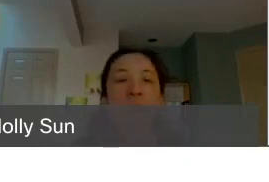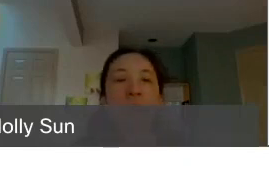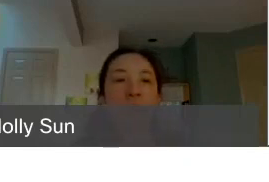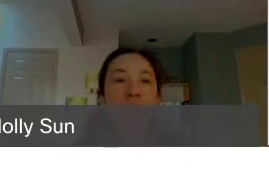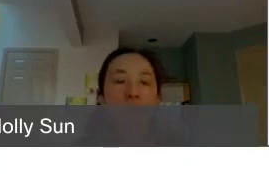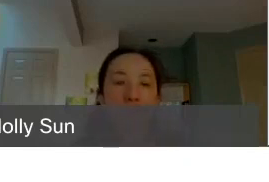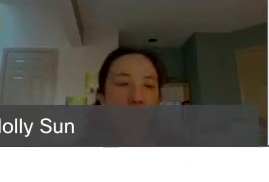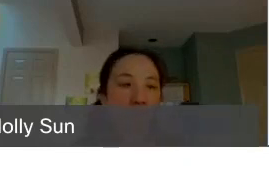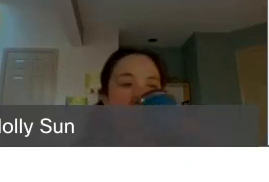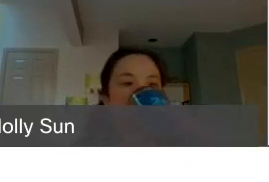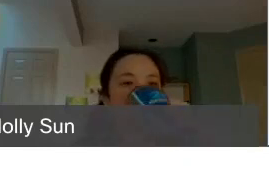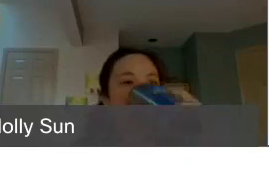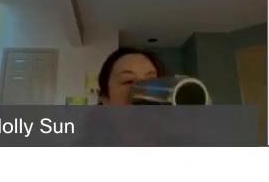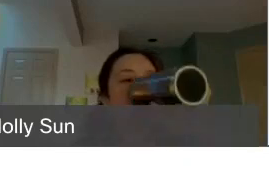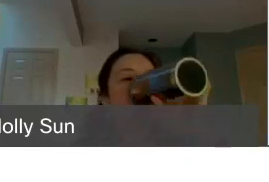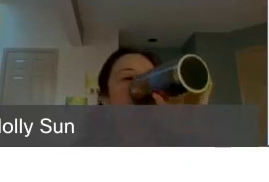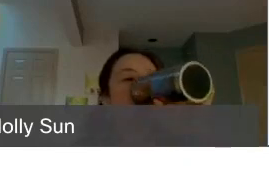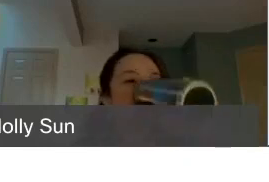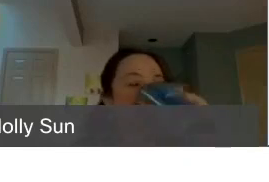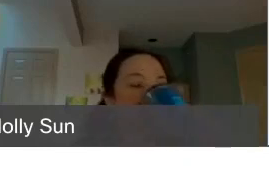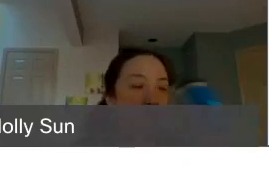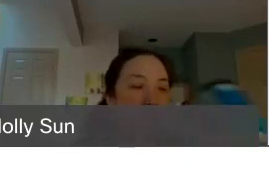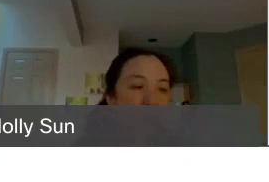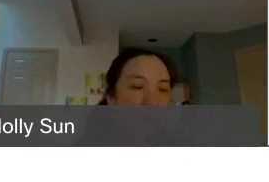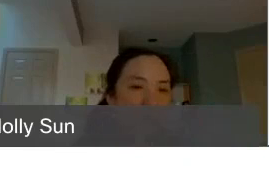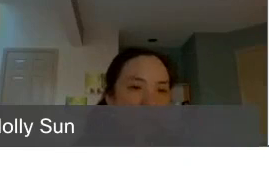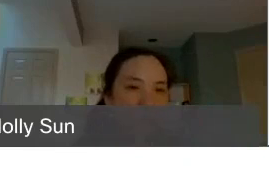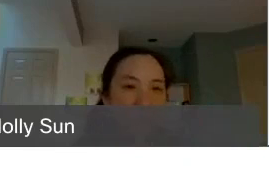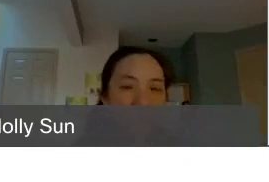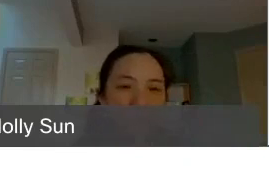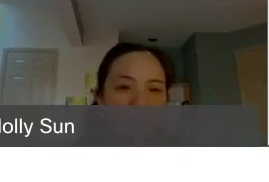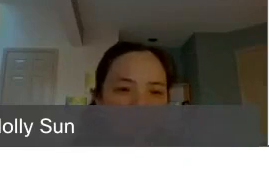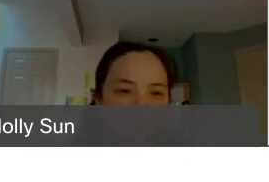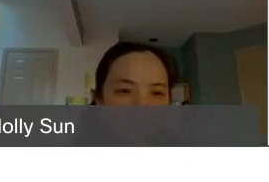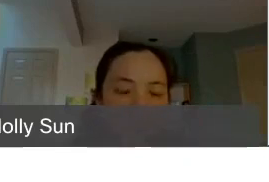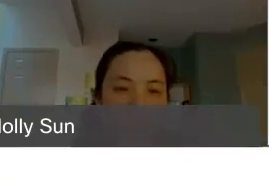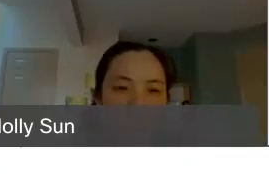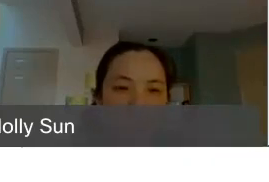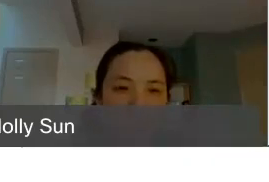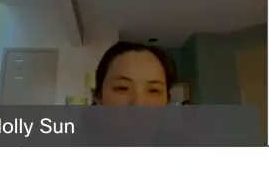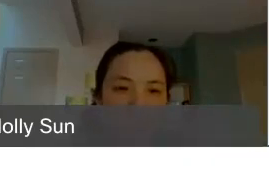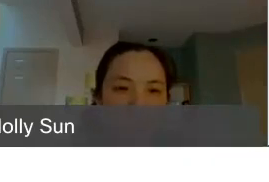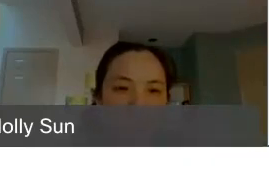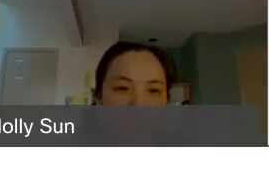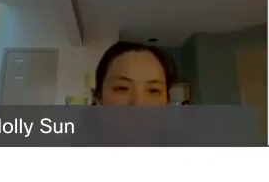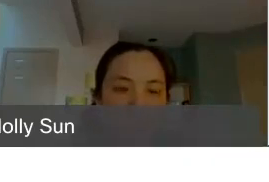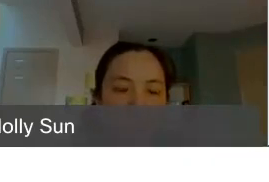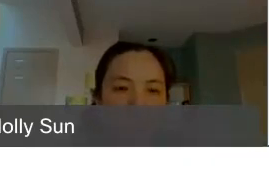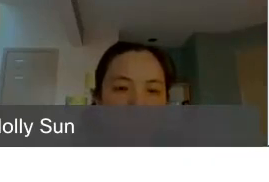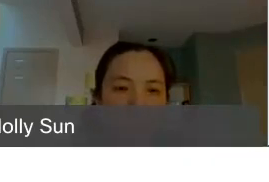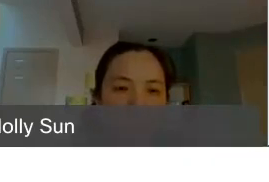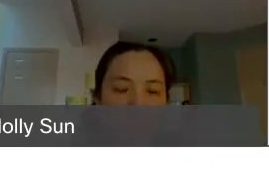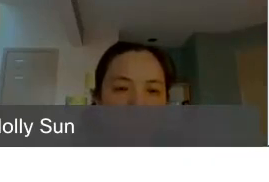are working with several agencies across Howard County in order for us all to make sure that we are on the same page and